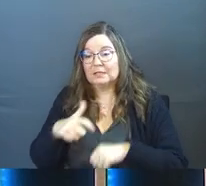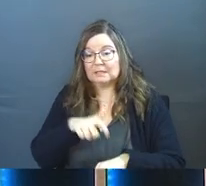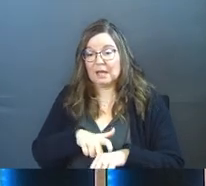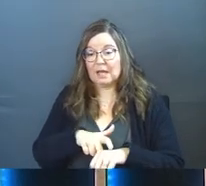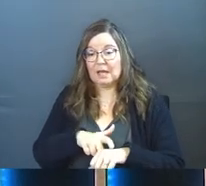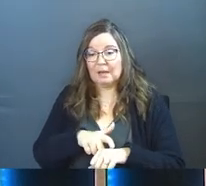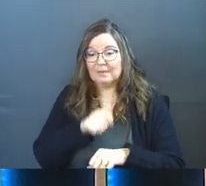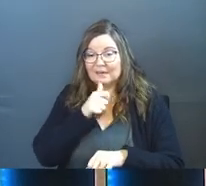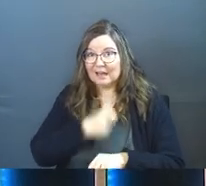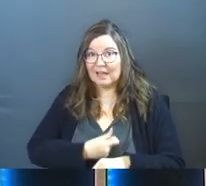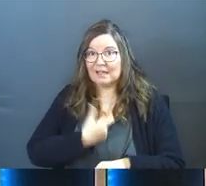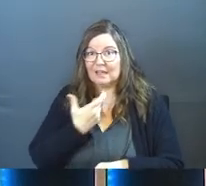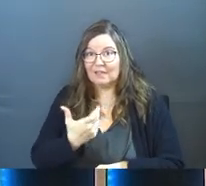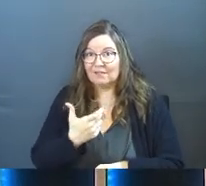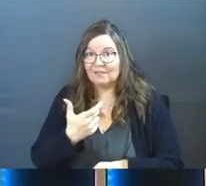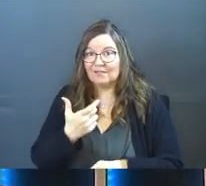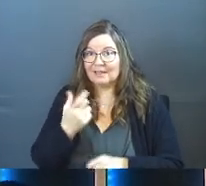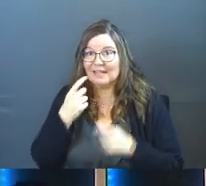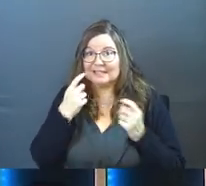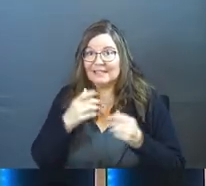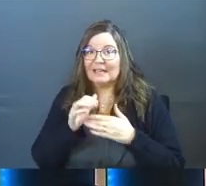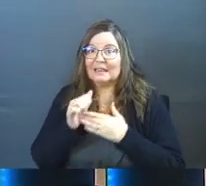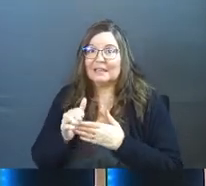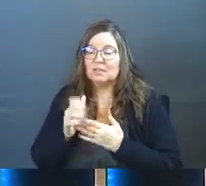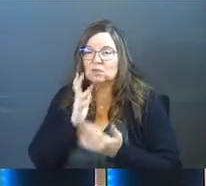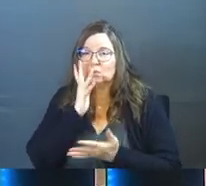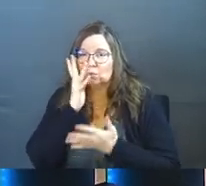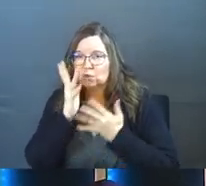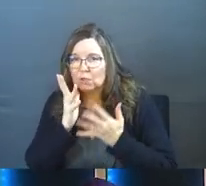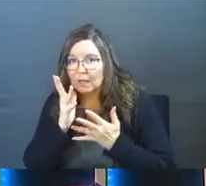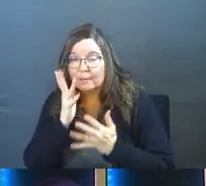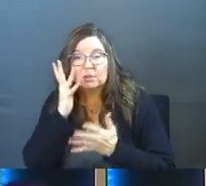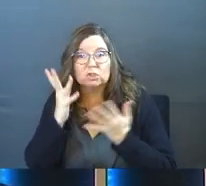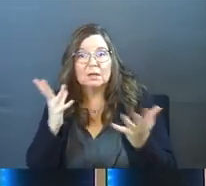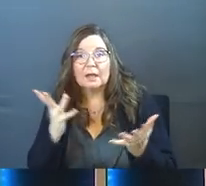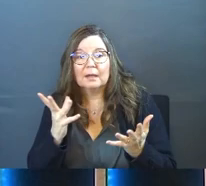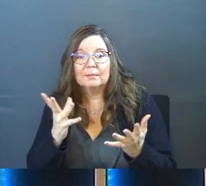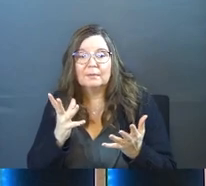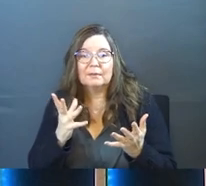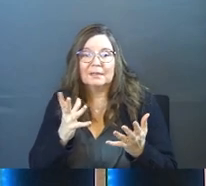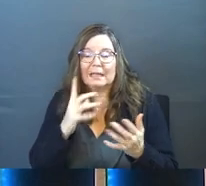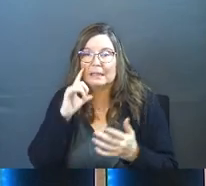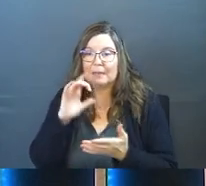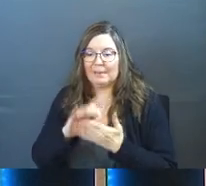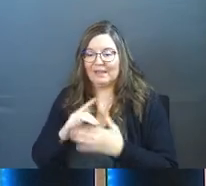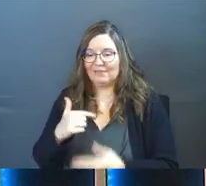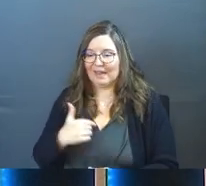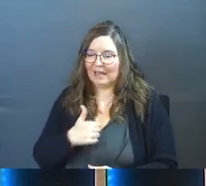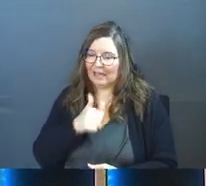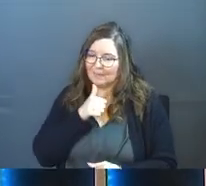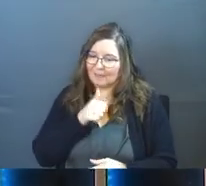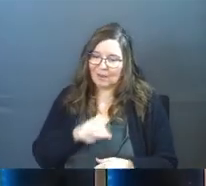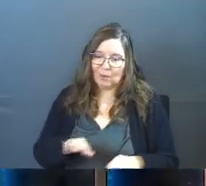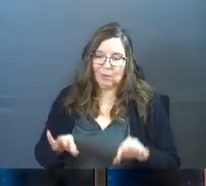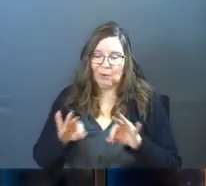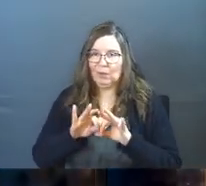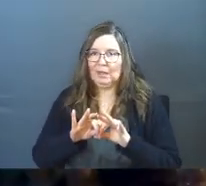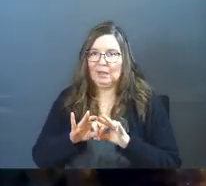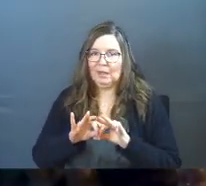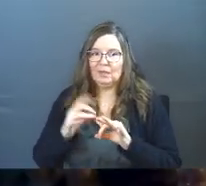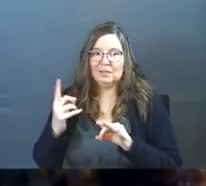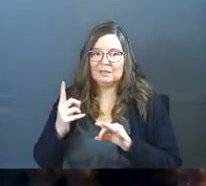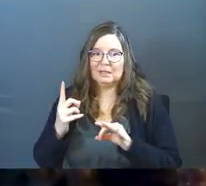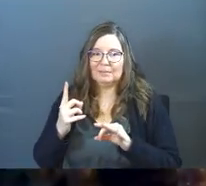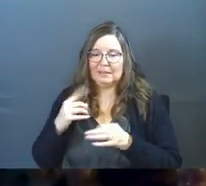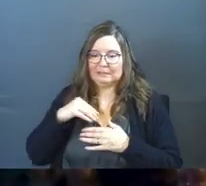time? Unconfessed sin leads to shame every single time. And what is shame? Shame is this belief that I am unworthy. There's